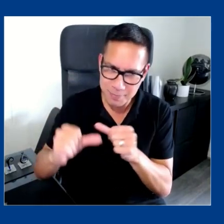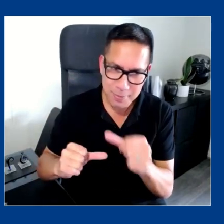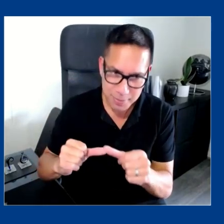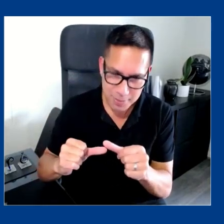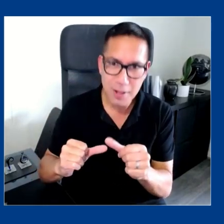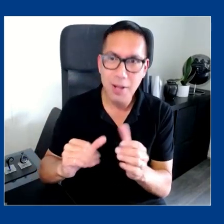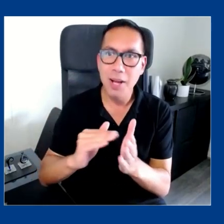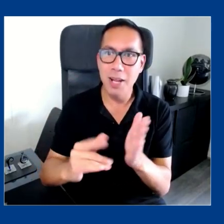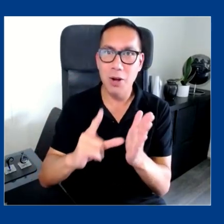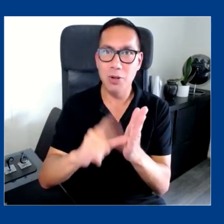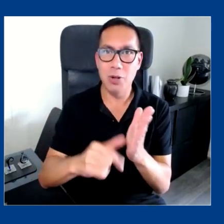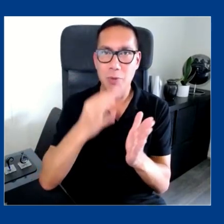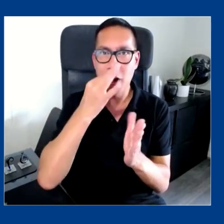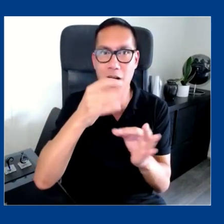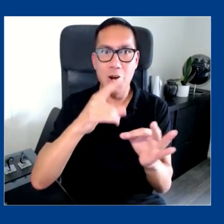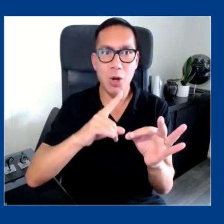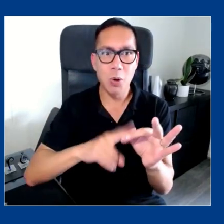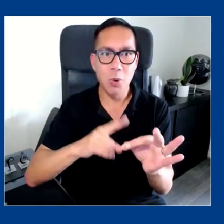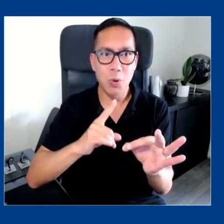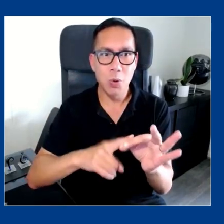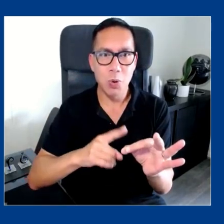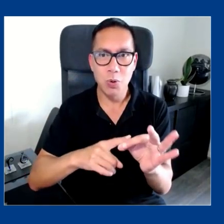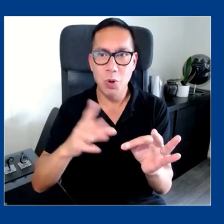ask some questions of Balthasar.